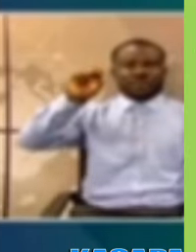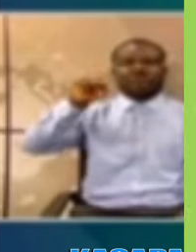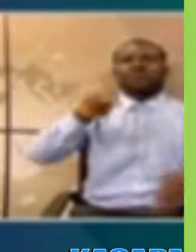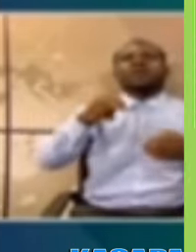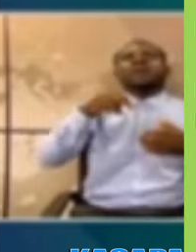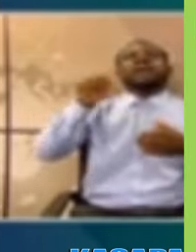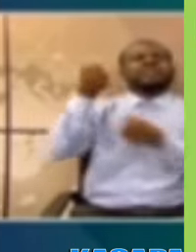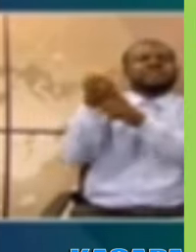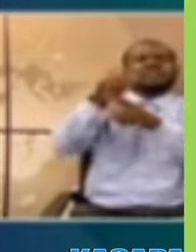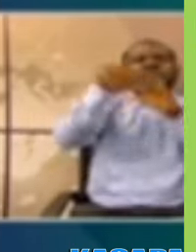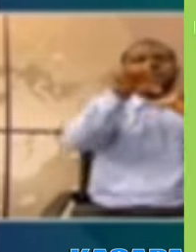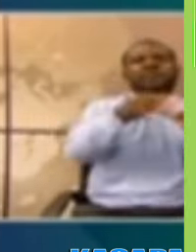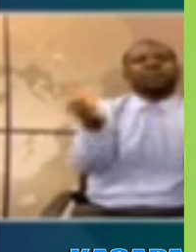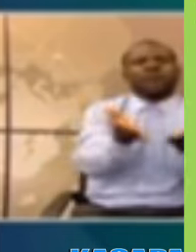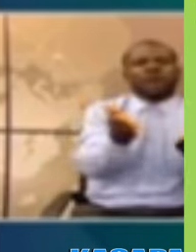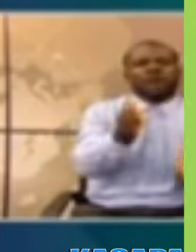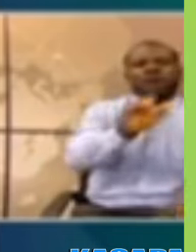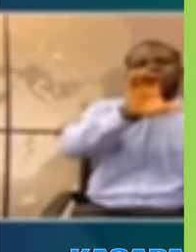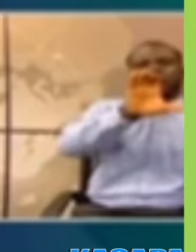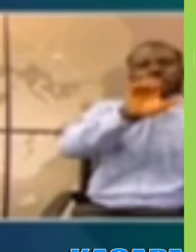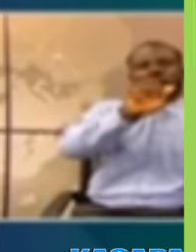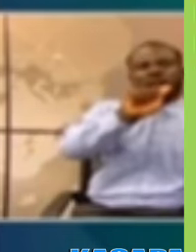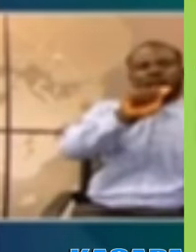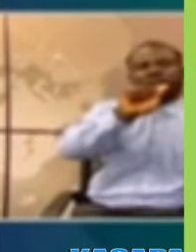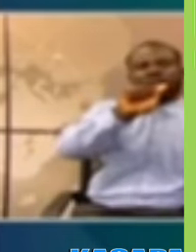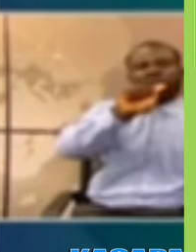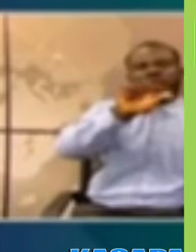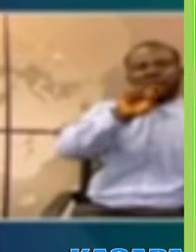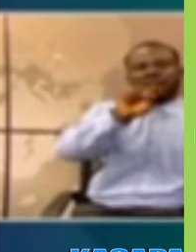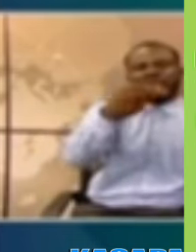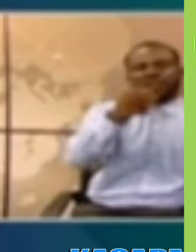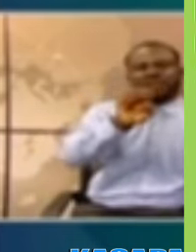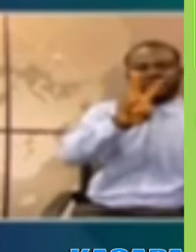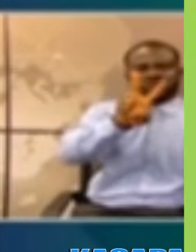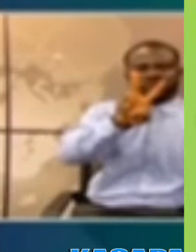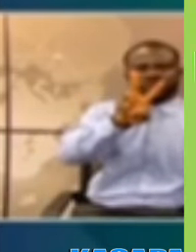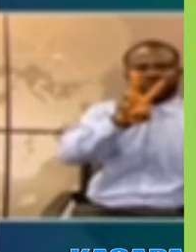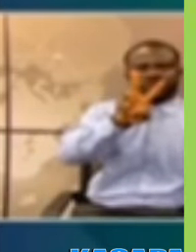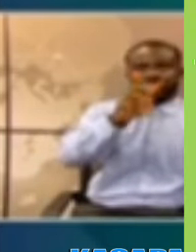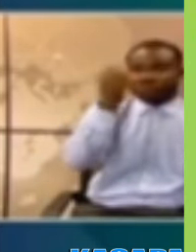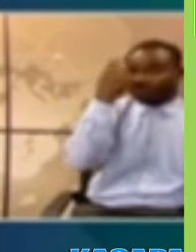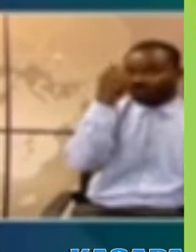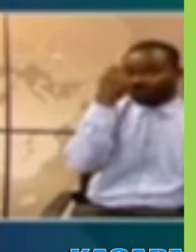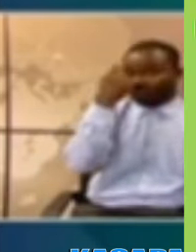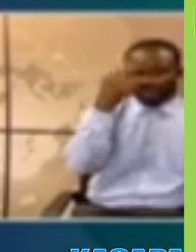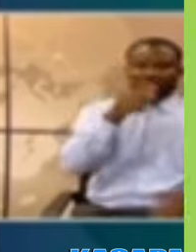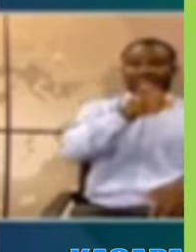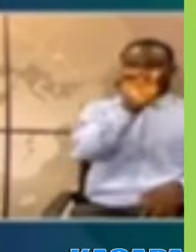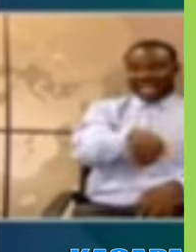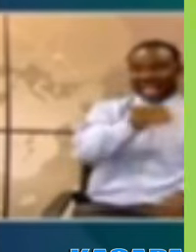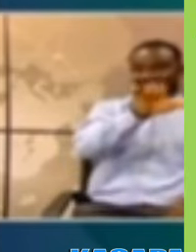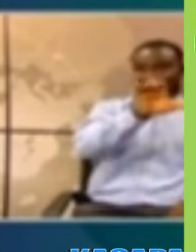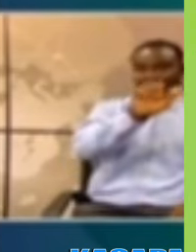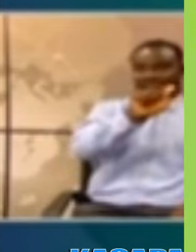Okay. And to say, you cannot educate in Bono region. And you can see a factory, you can see. Ah, cashew, who didn't cashew there, you know? You